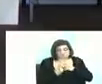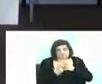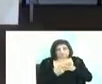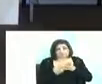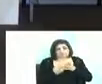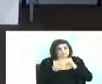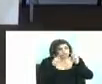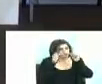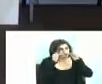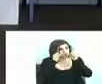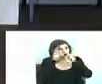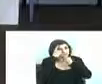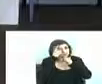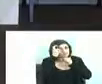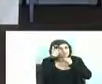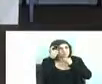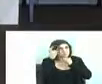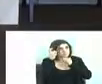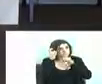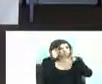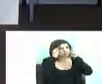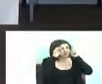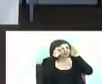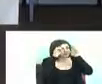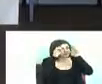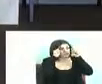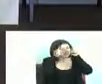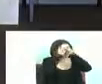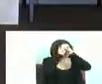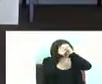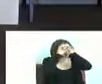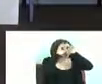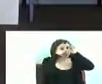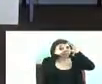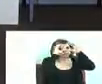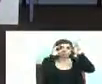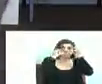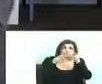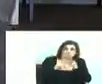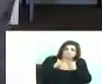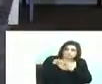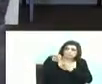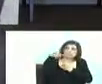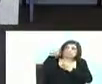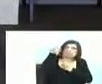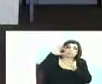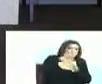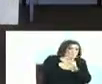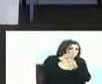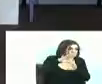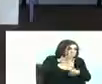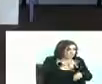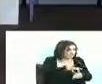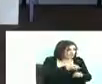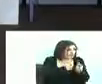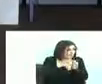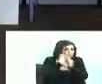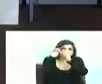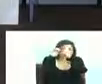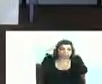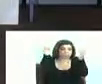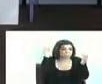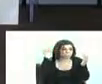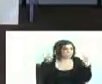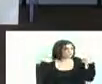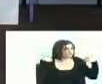amazing dream. He has this vision. He sees that there's this ladder or a staircase that connects heaven and earth, and that there are these messengers,